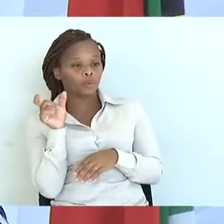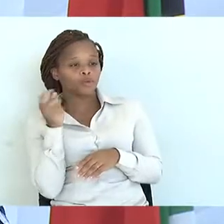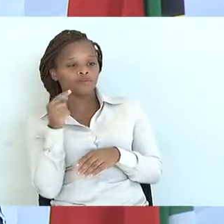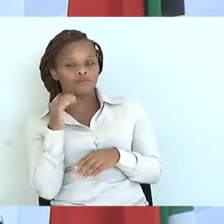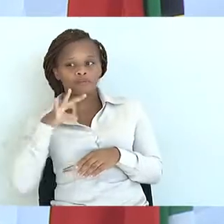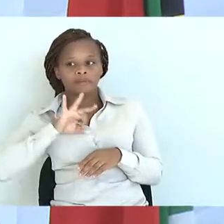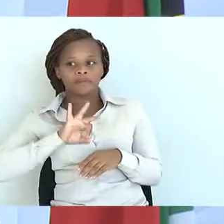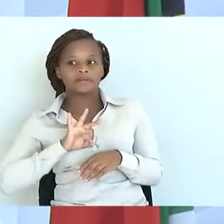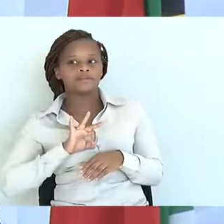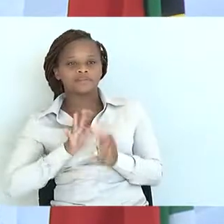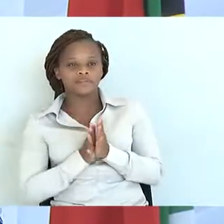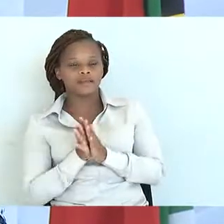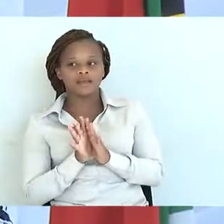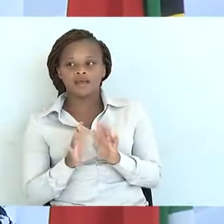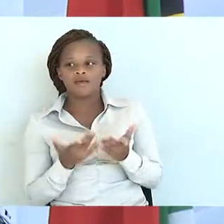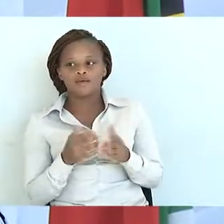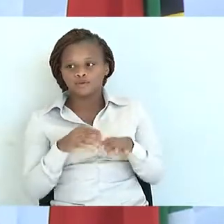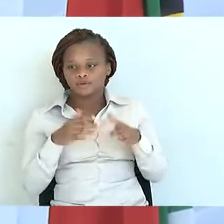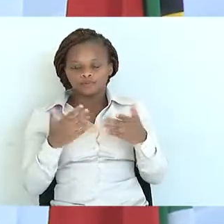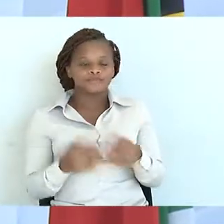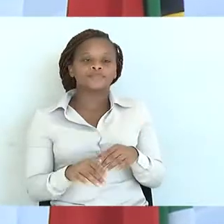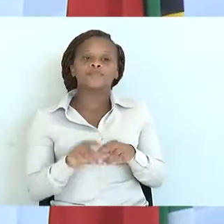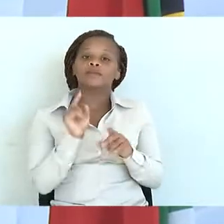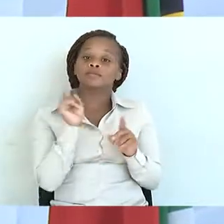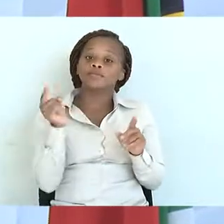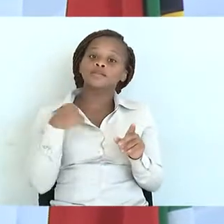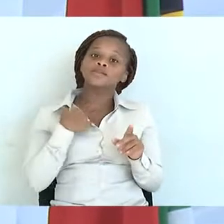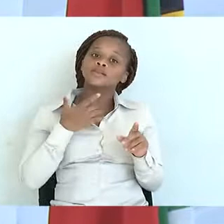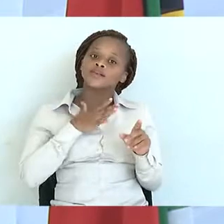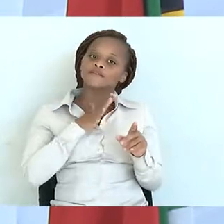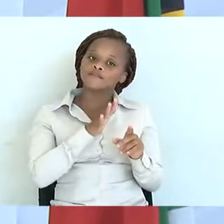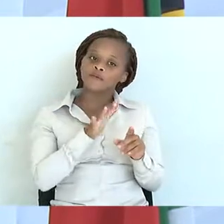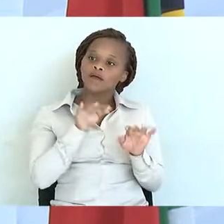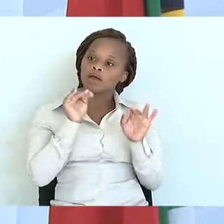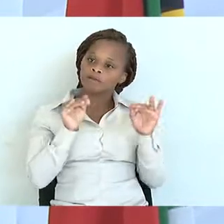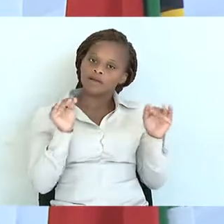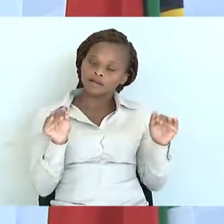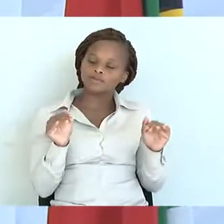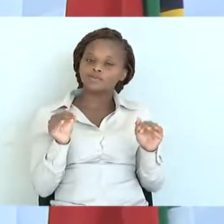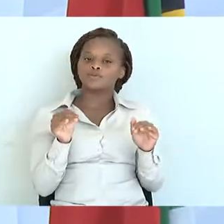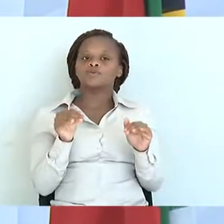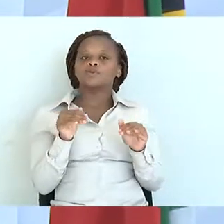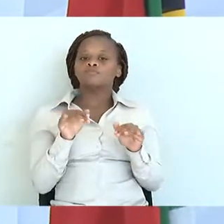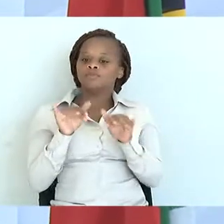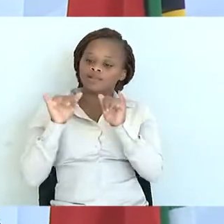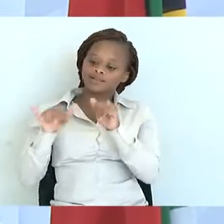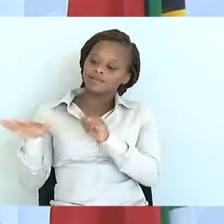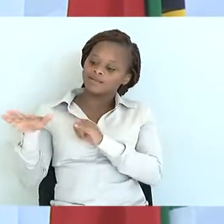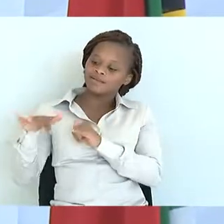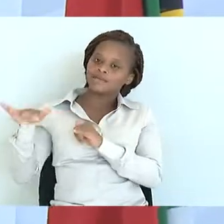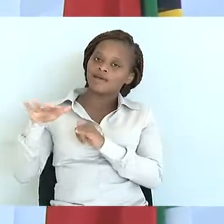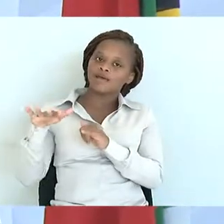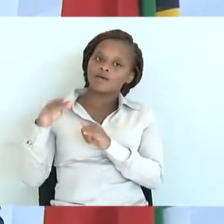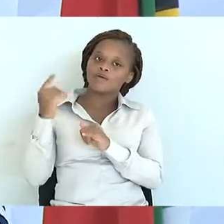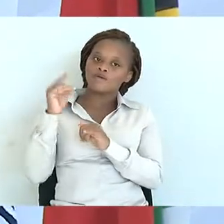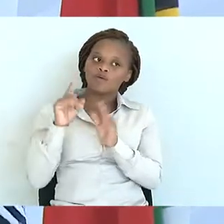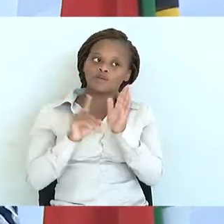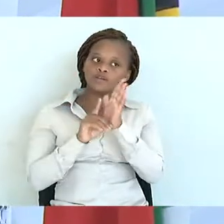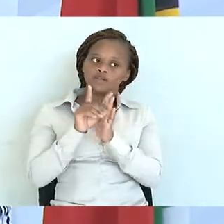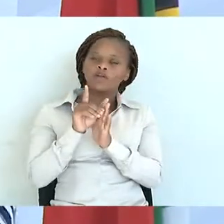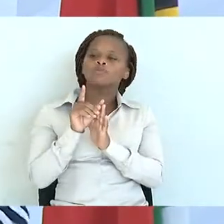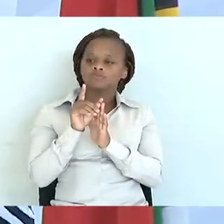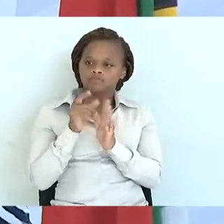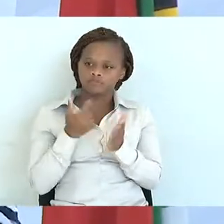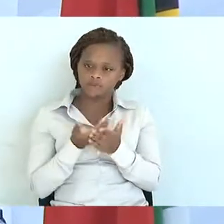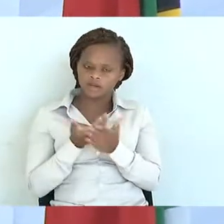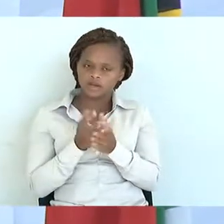ngithi sifuna nabantu abahlala kulezo indawo lezo eziyo developer ukuthi babe involved.